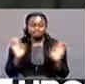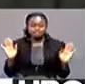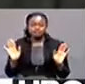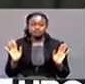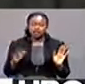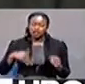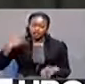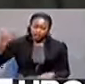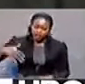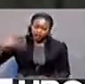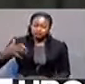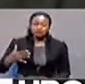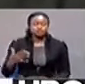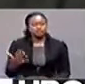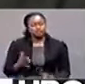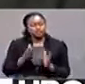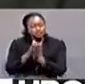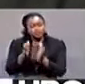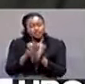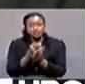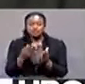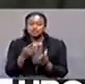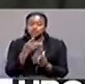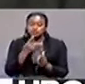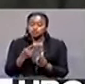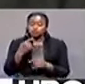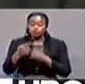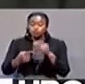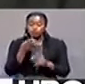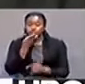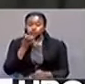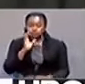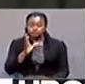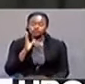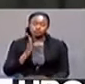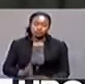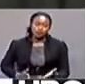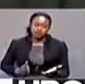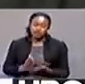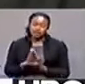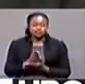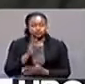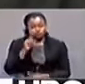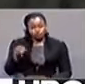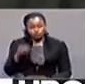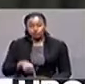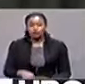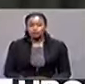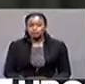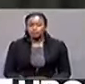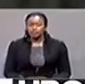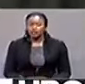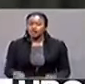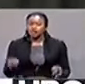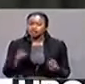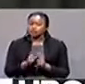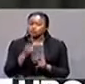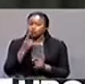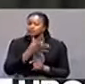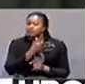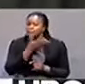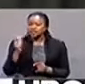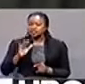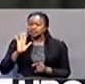quite often against the abuses of human rights. And one of his famous quotes,